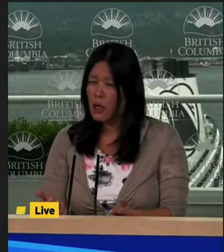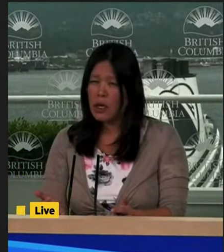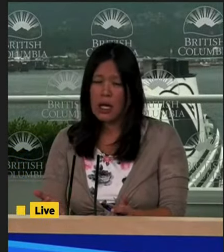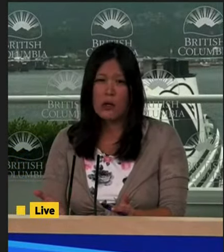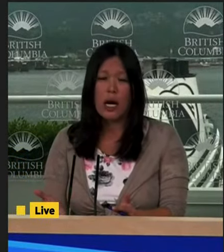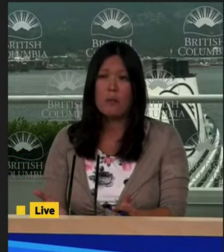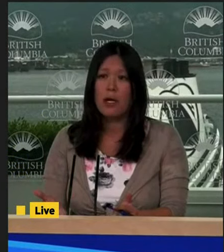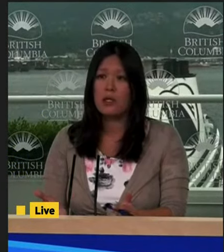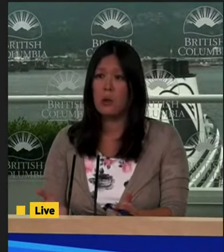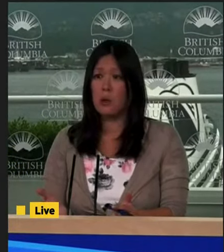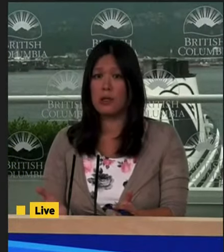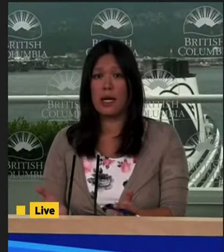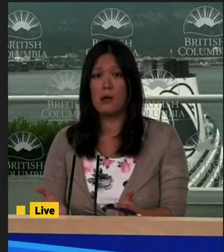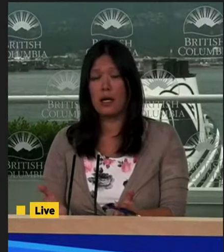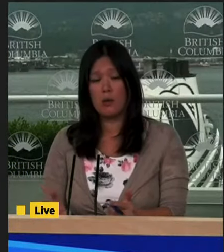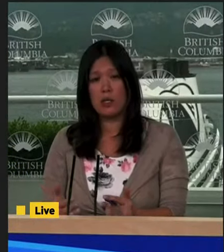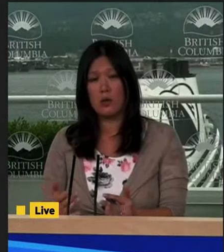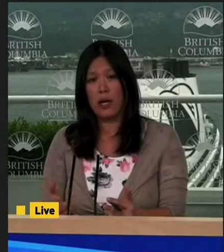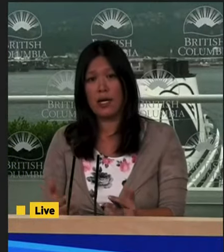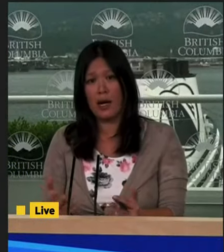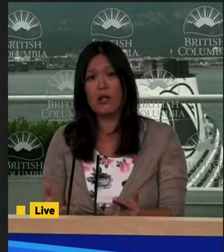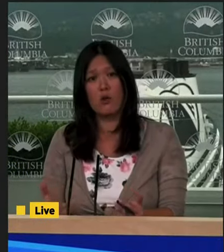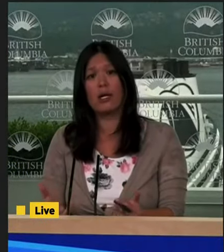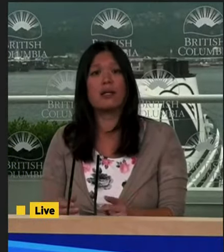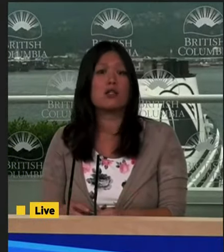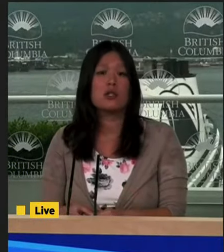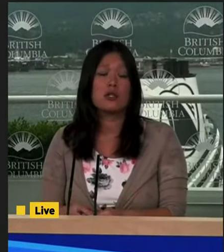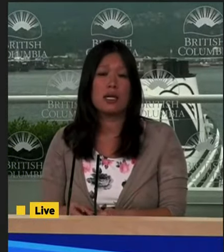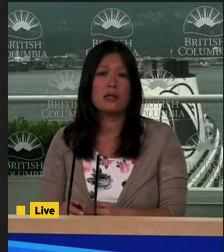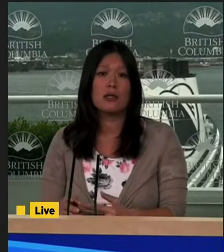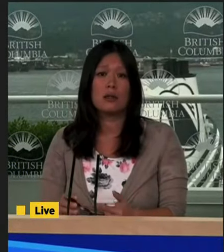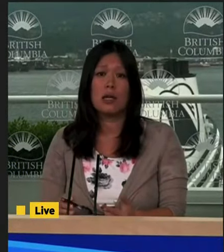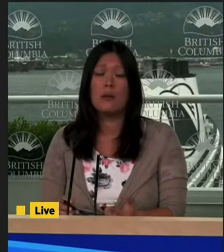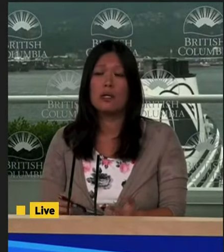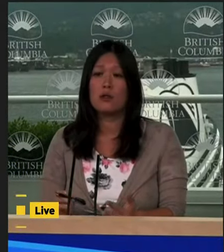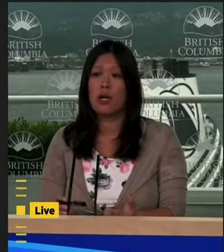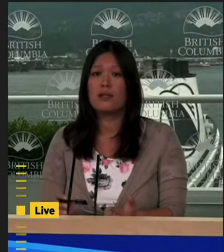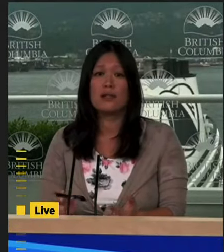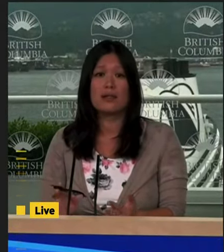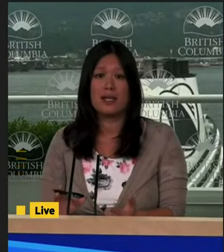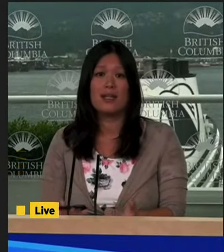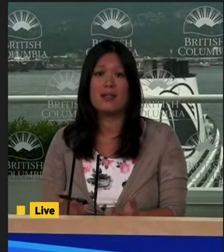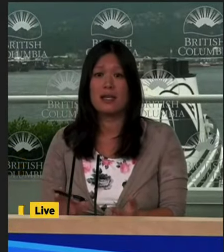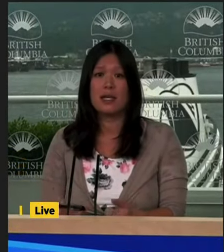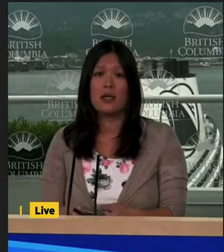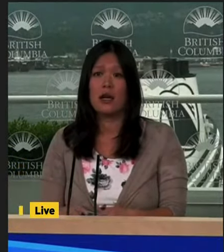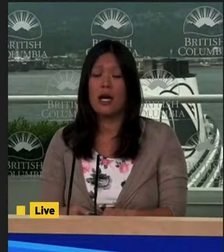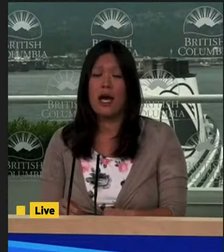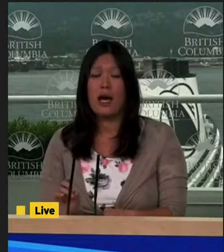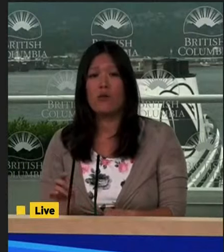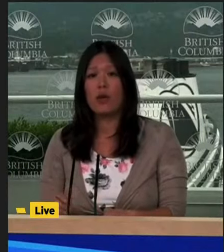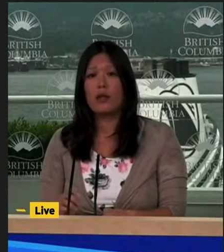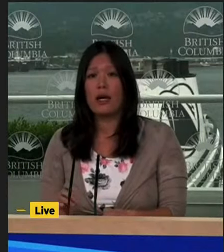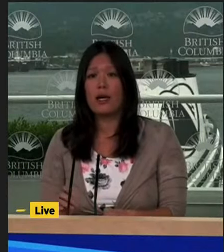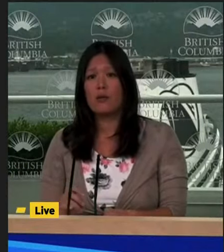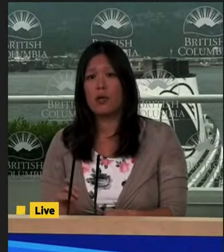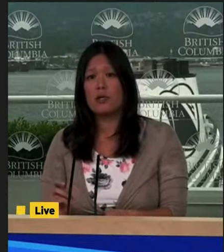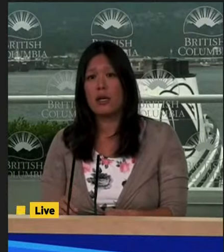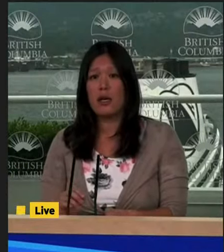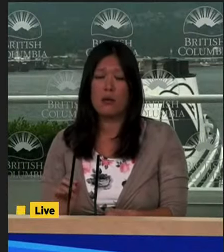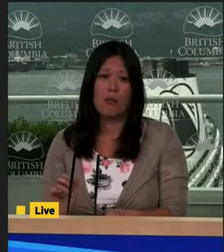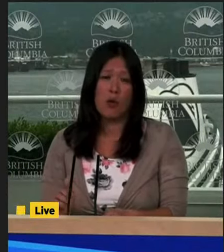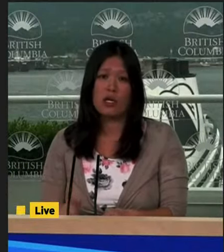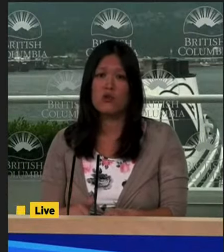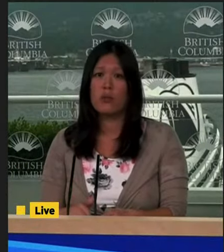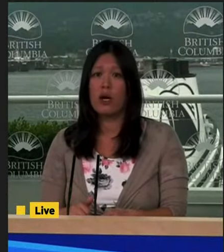about 8 or 9 months old now, and it was created out of the recognition that the climate crisis is here. And with that,